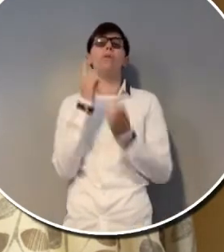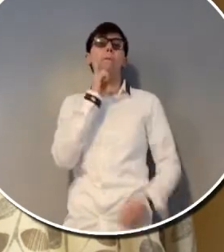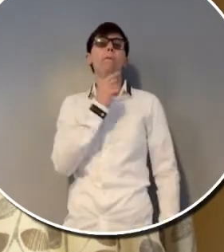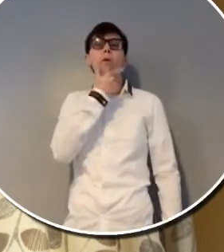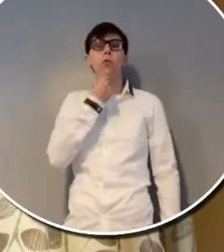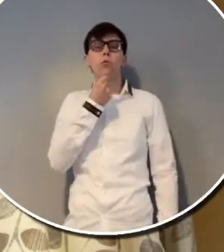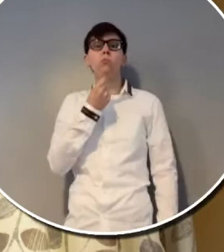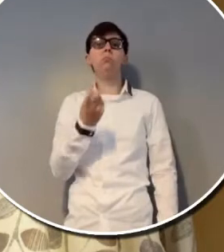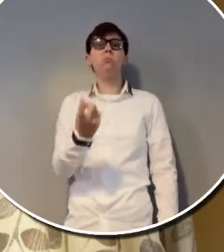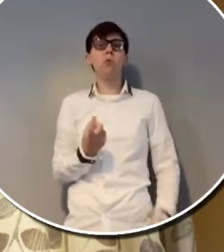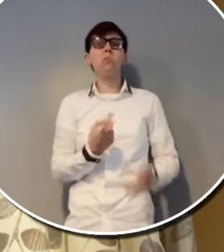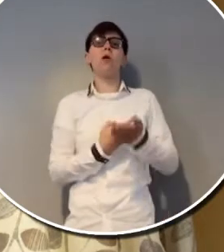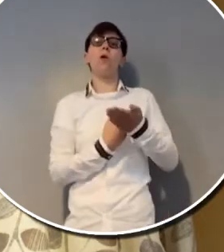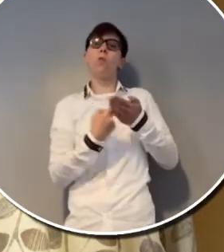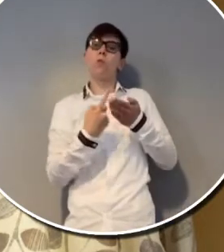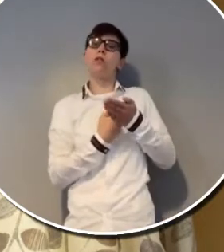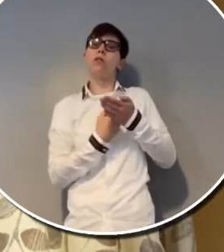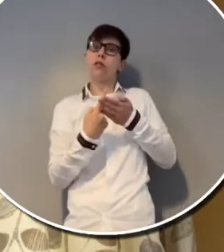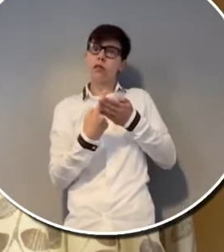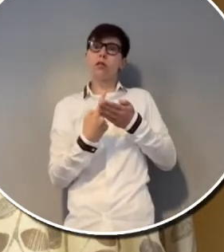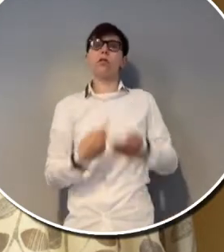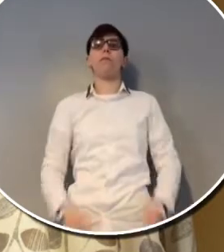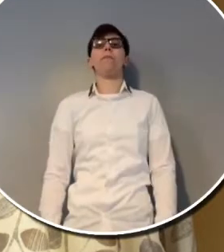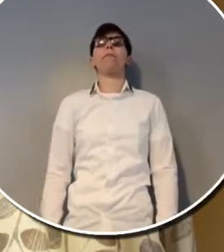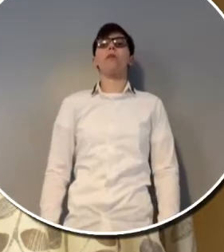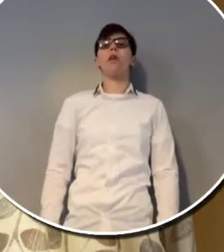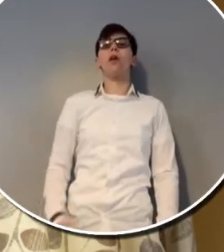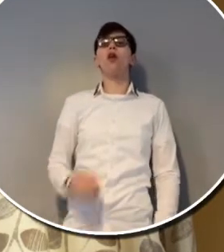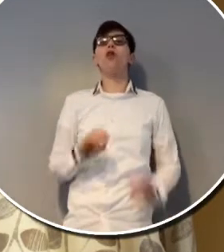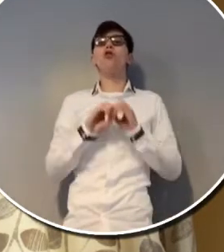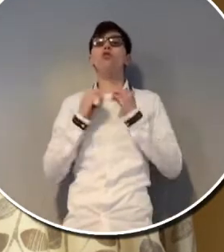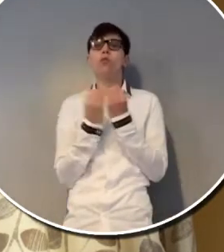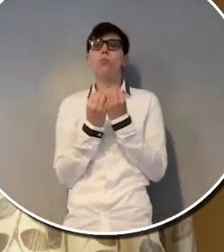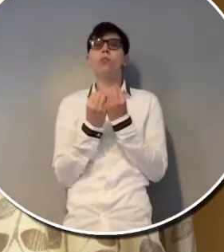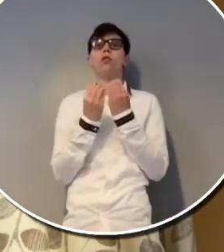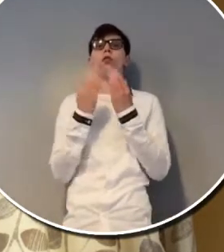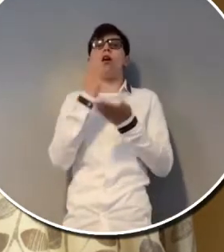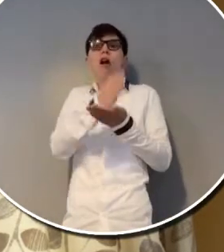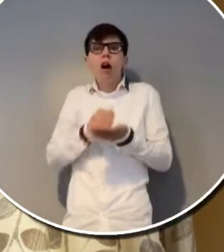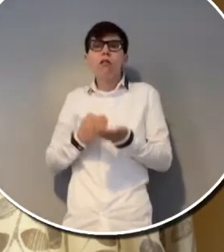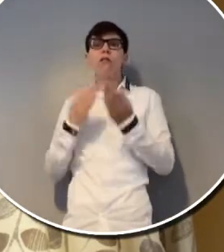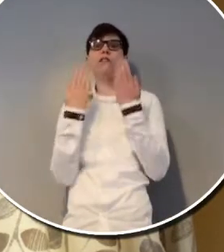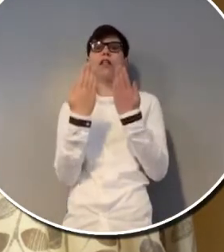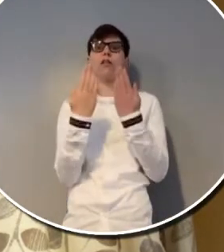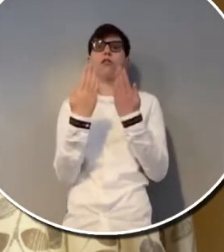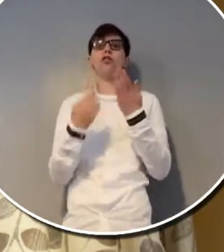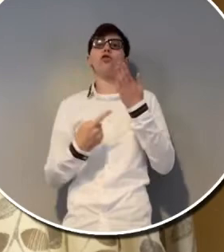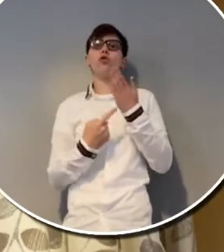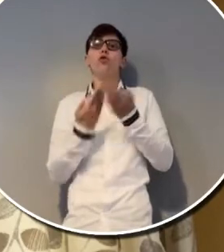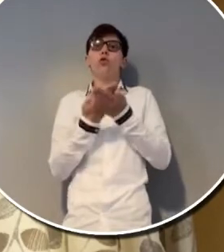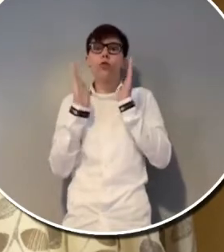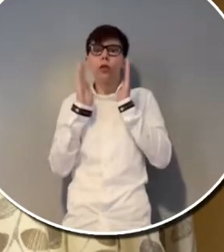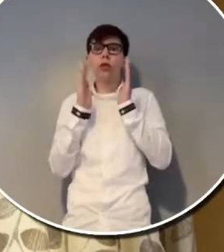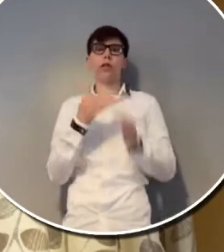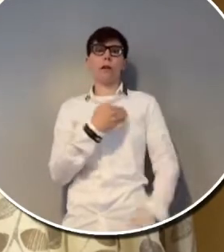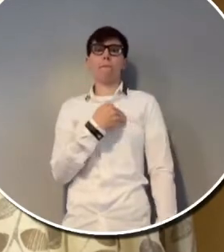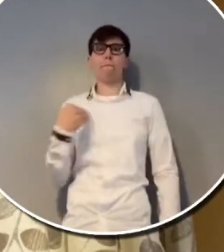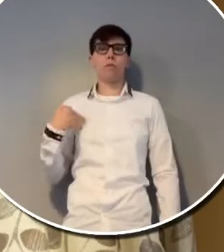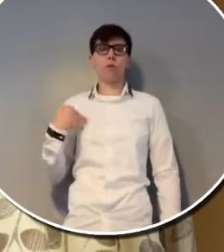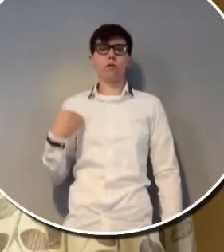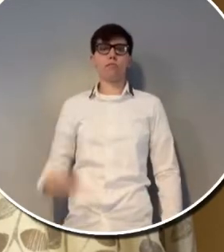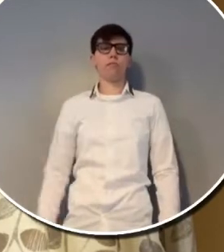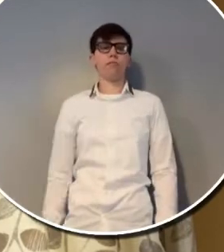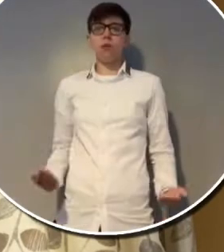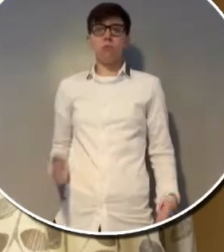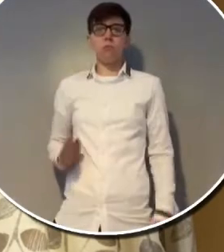parents, carers and children who attend our weekly sessions. We hold ours at 10:30 on a Tuesday normally. But